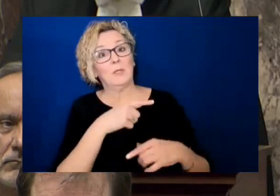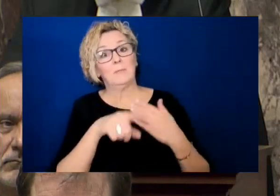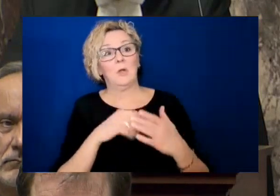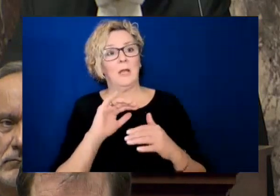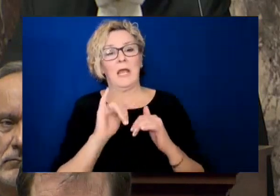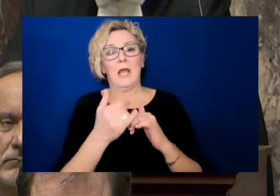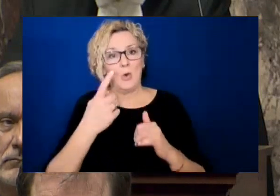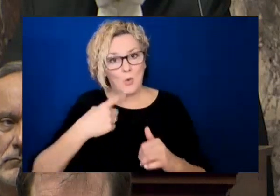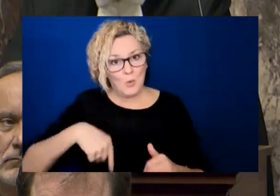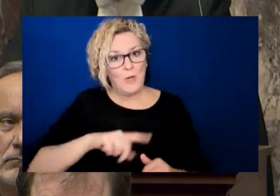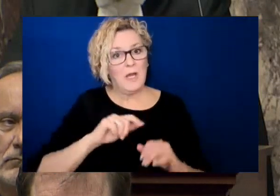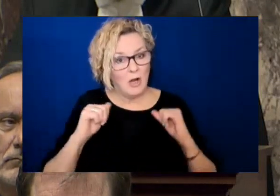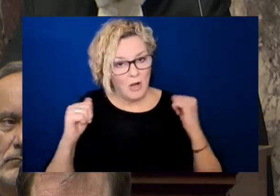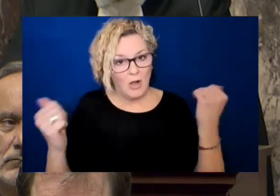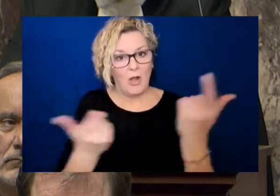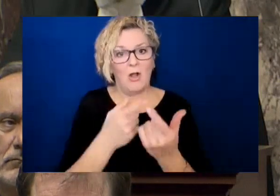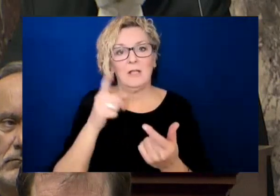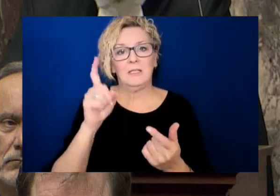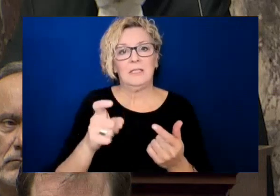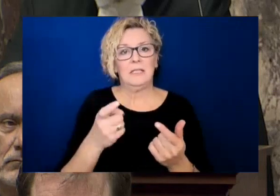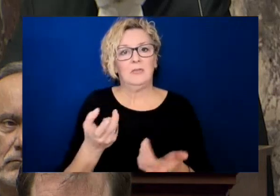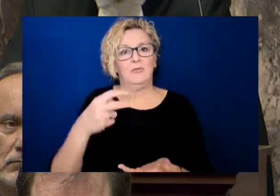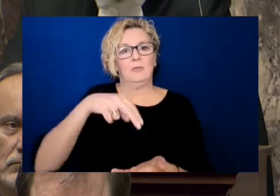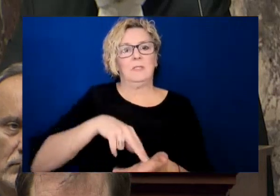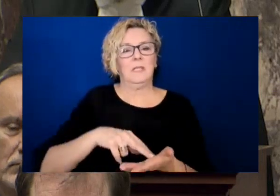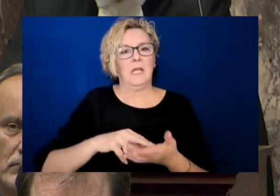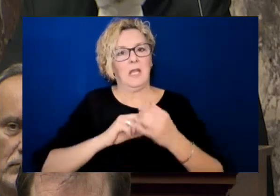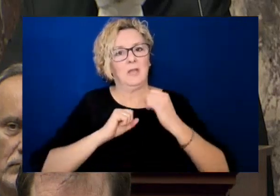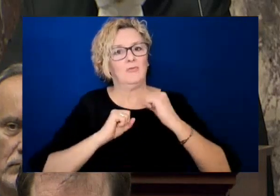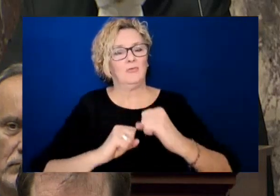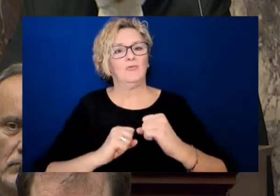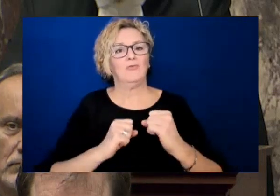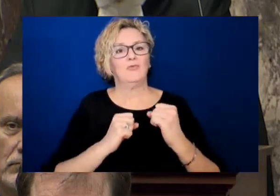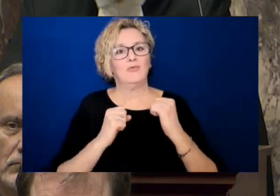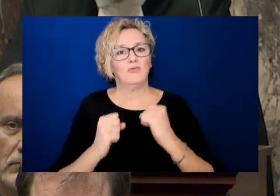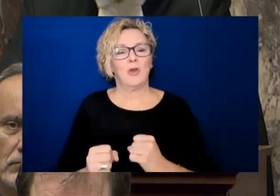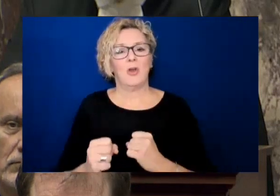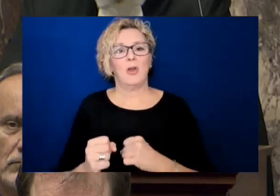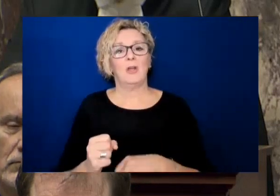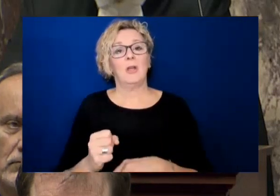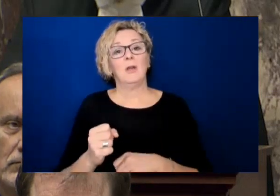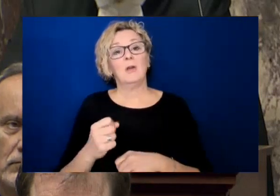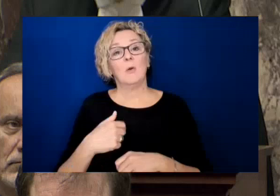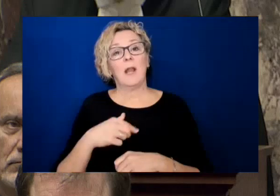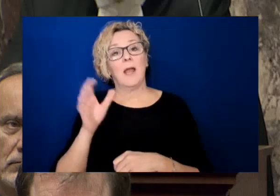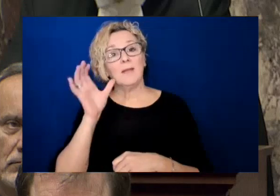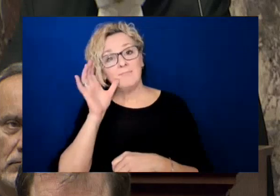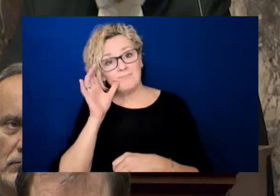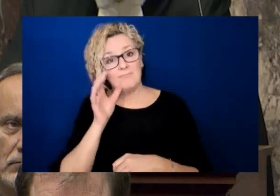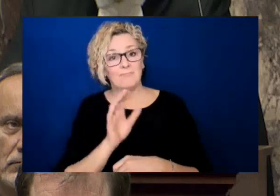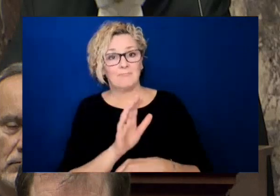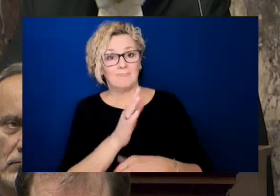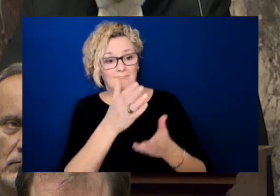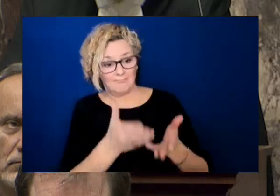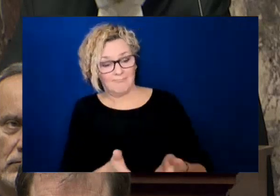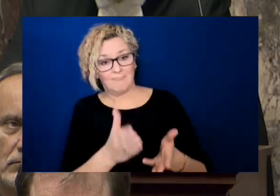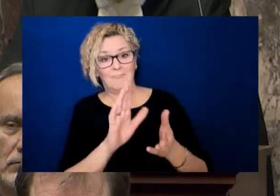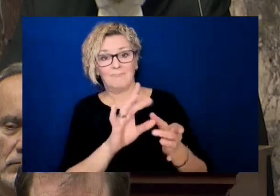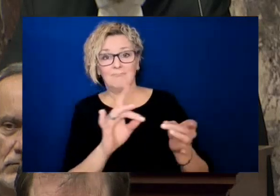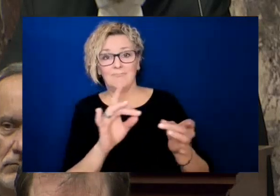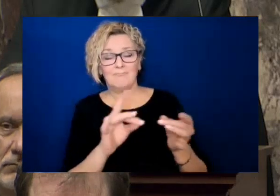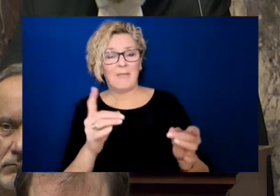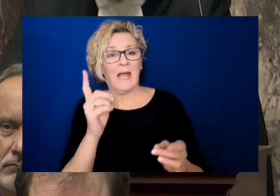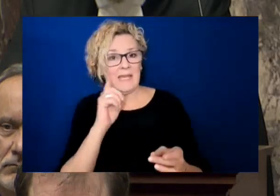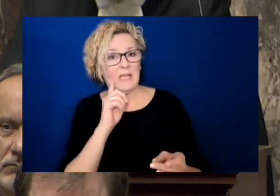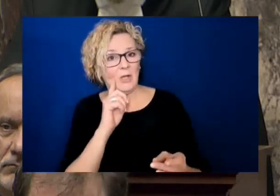hear the pain in her voice. I hear the pain in the Jewish community's voice. I hear the pain in the Muslim community's voice about the rise